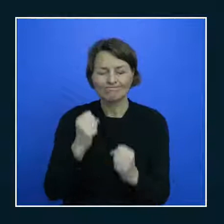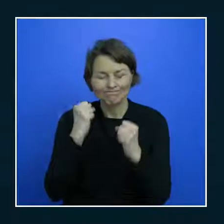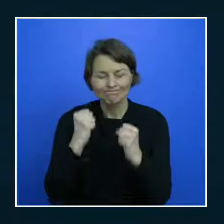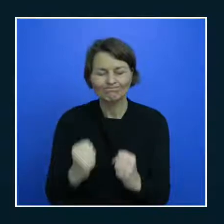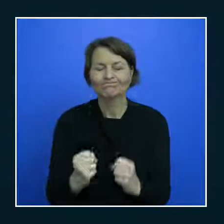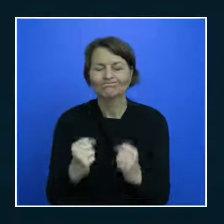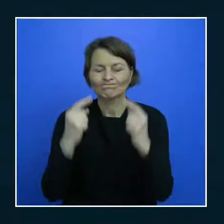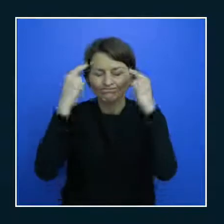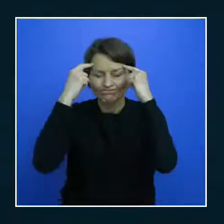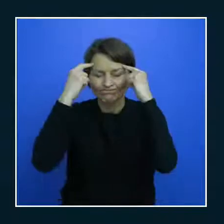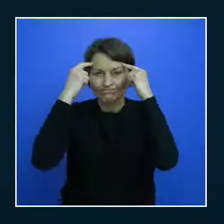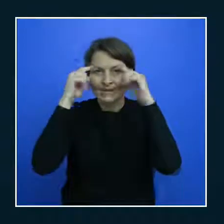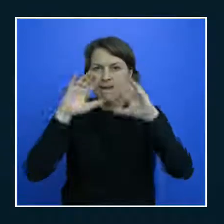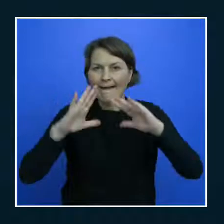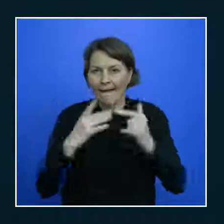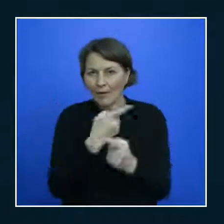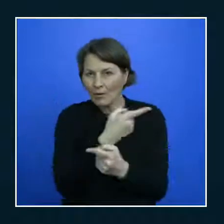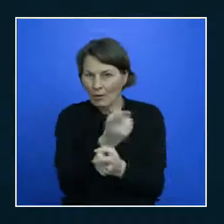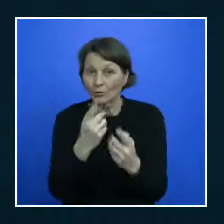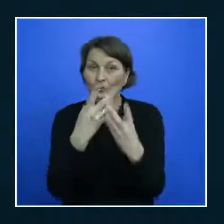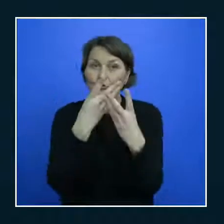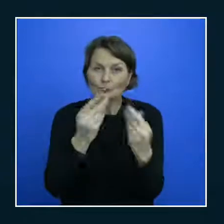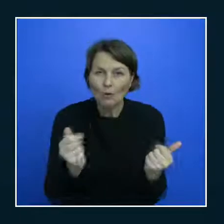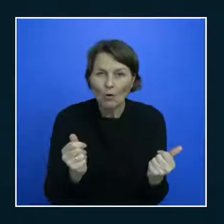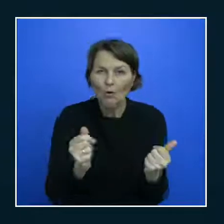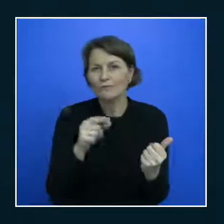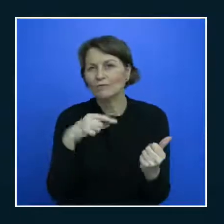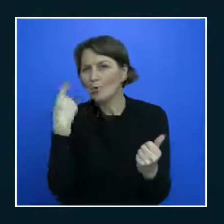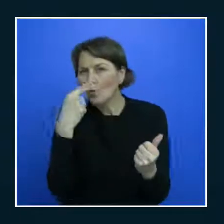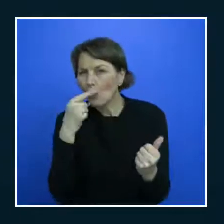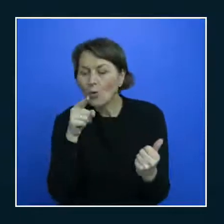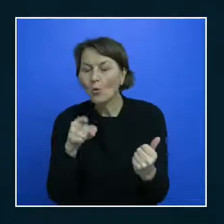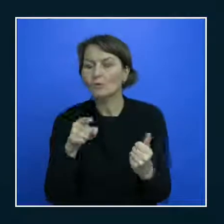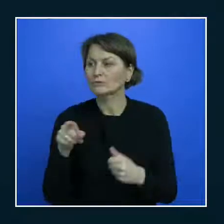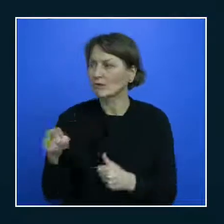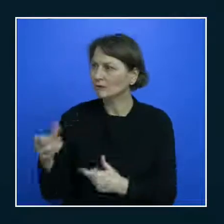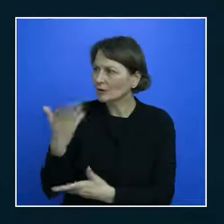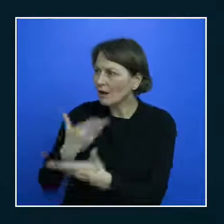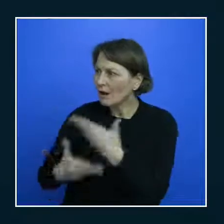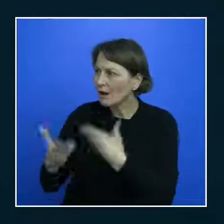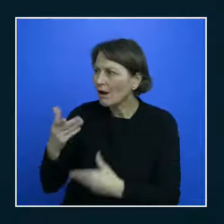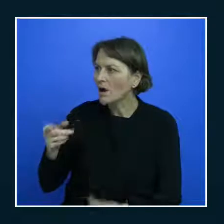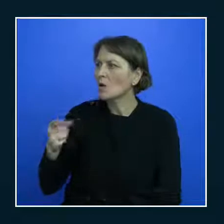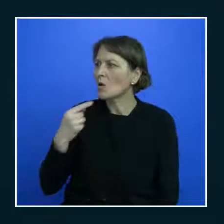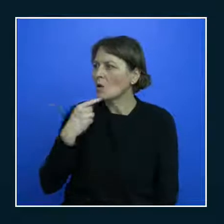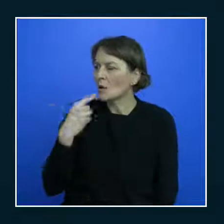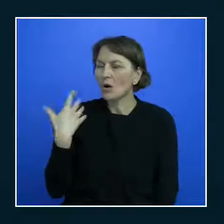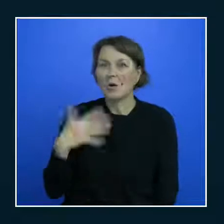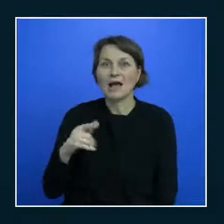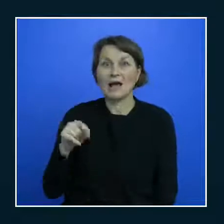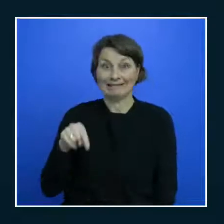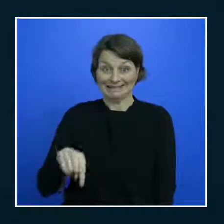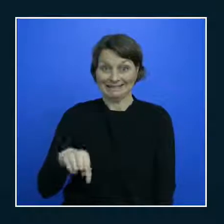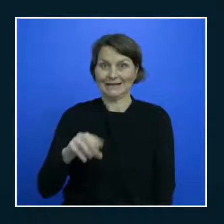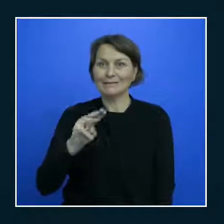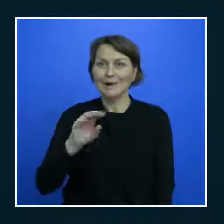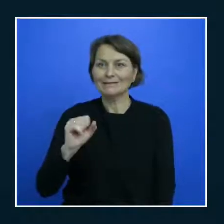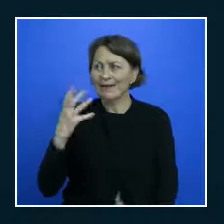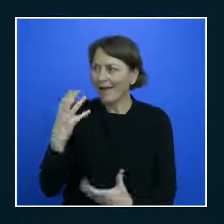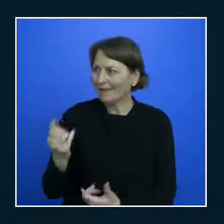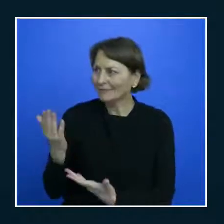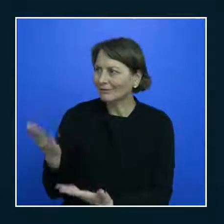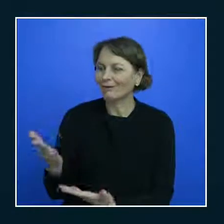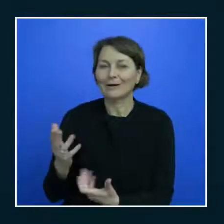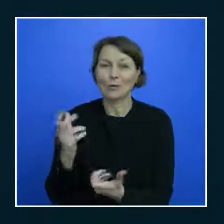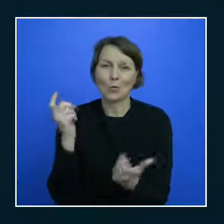we're solving, for whom, and why. And it was really cool. Like, having people like that at Microsoft is just absolutely amazing. She's so